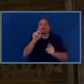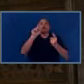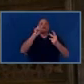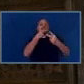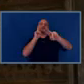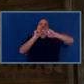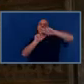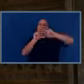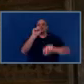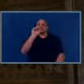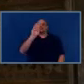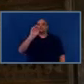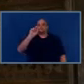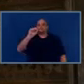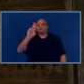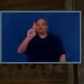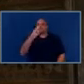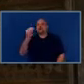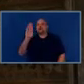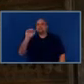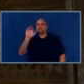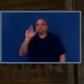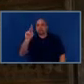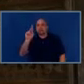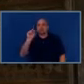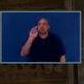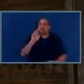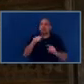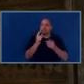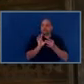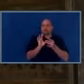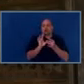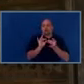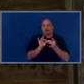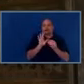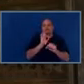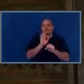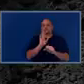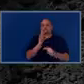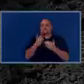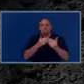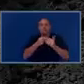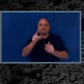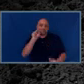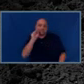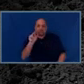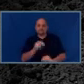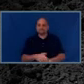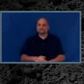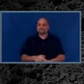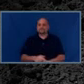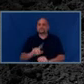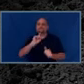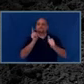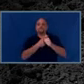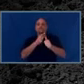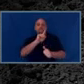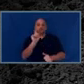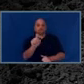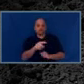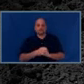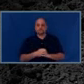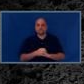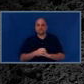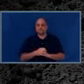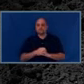#ToBennu&back, or comment on the stream wherever you're watching this. Okay, our first question is from Anna2, who is